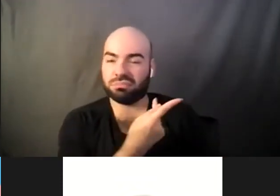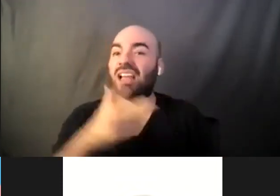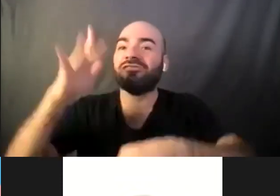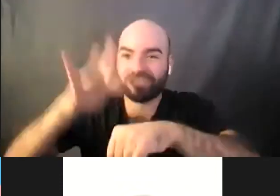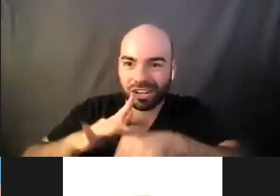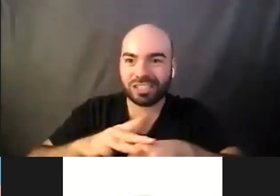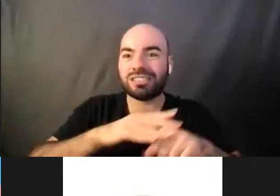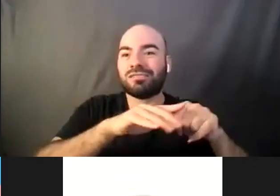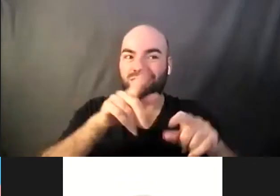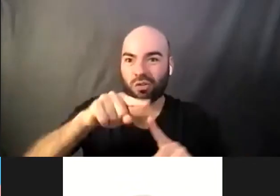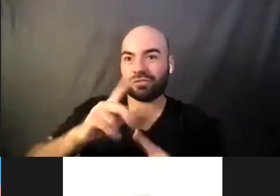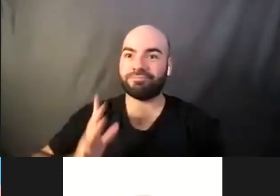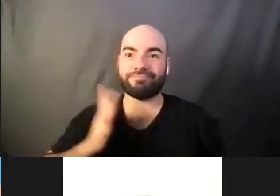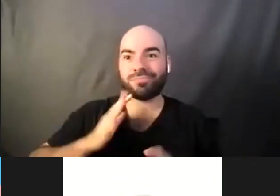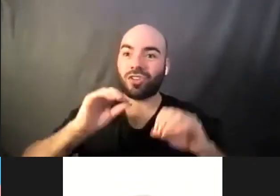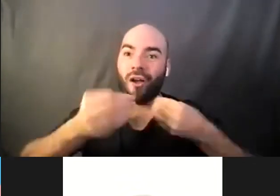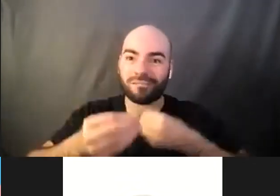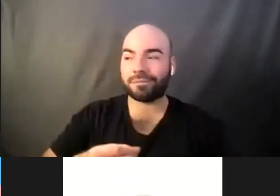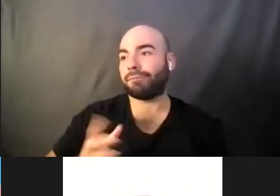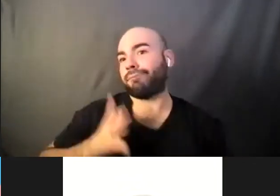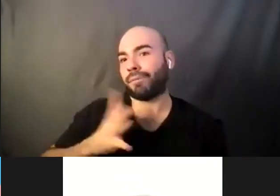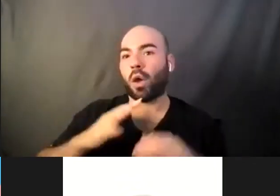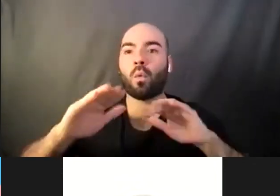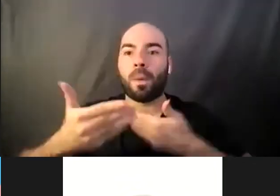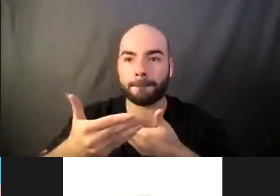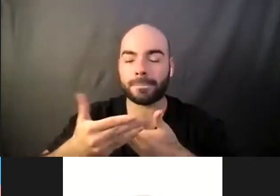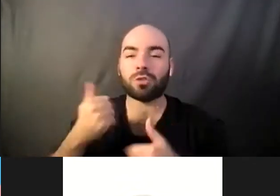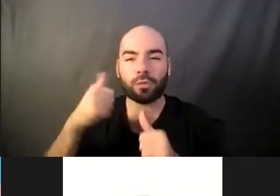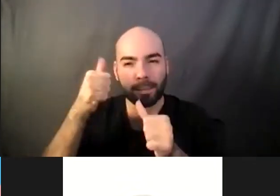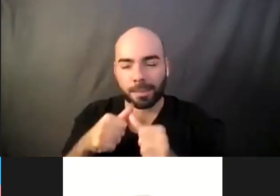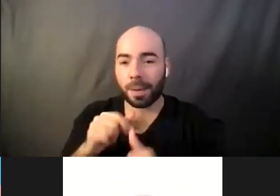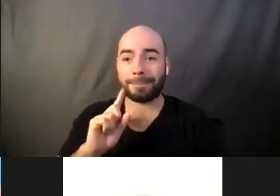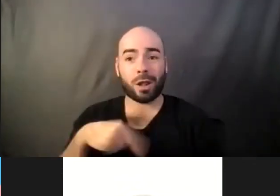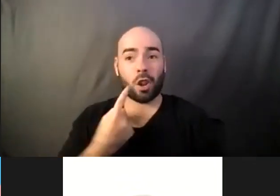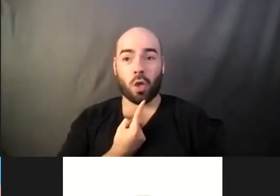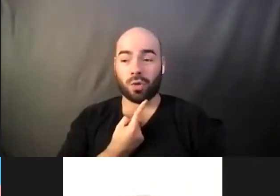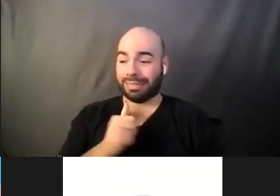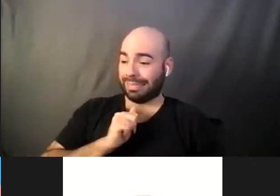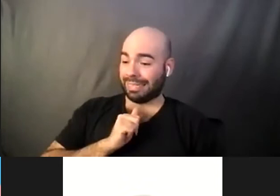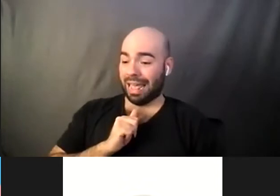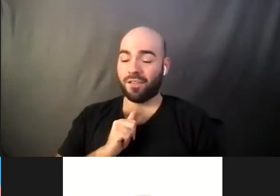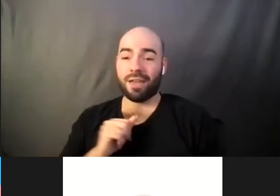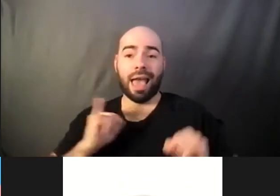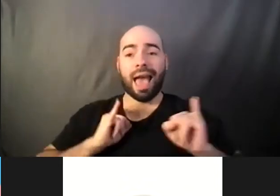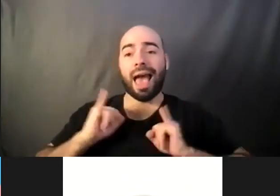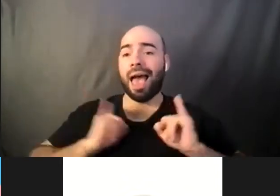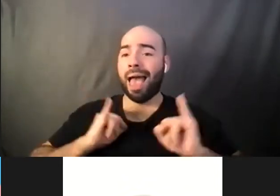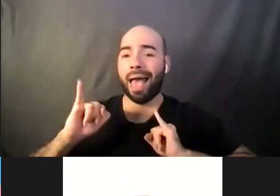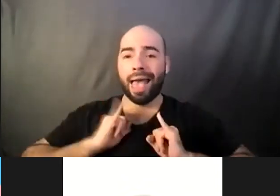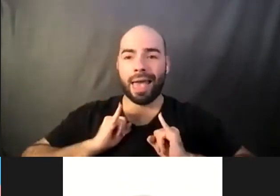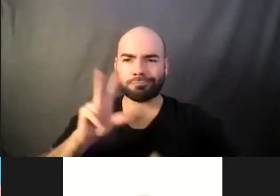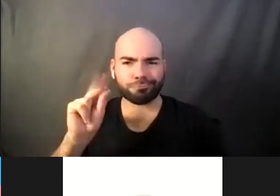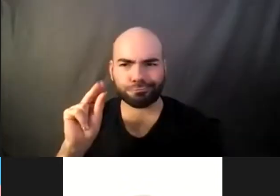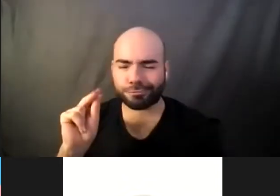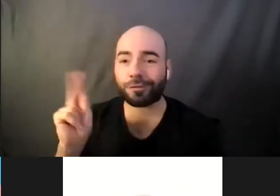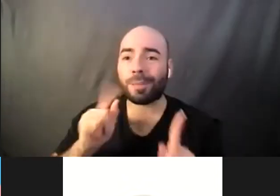So I try to remember that I'm not doing this just for myself, but I'm doing this for all those people before me